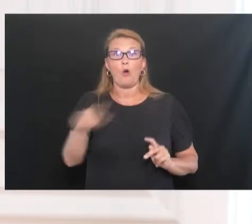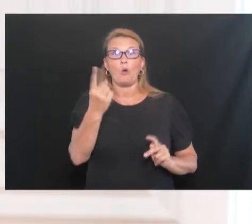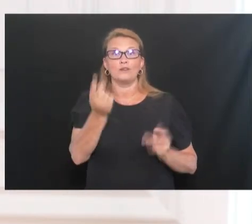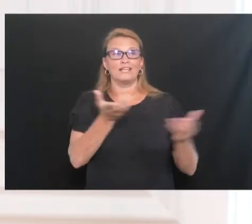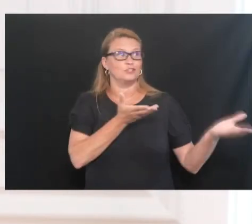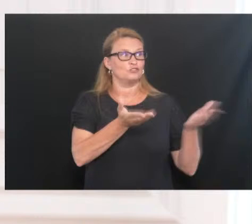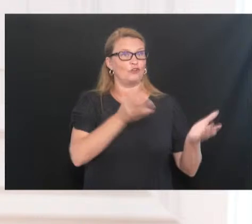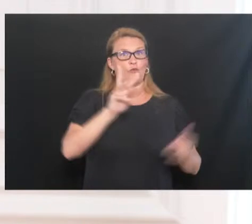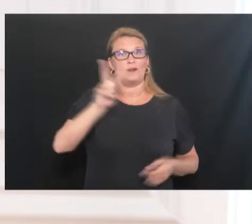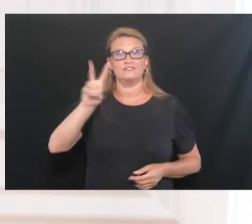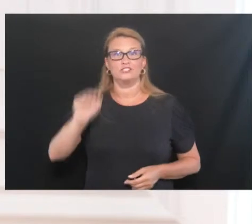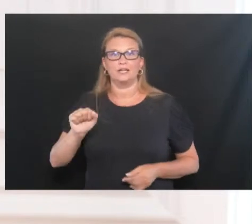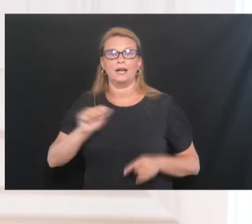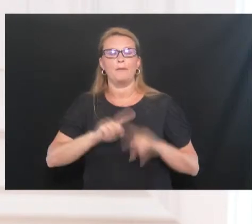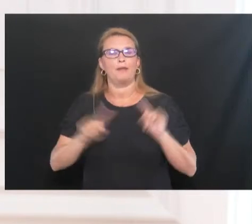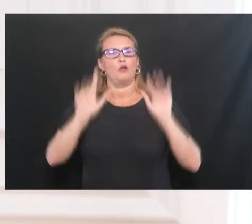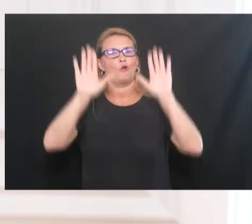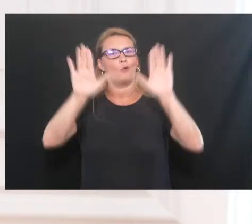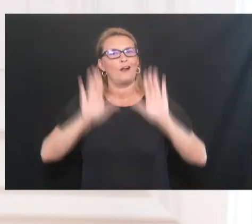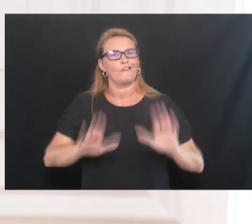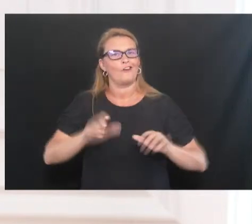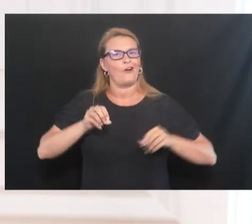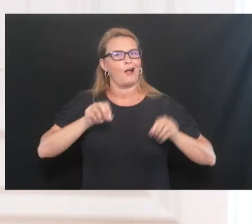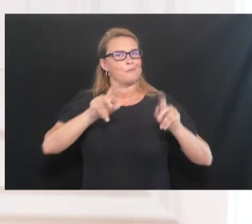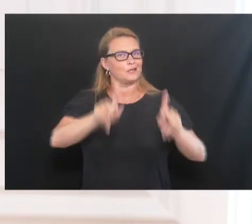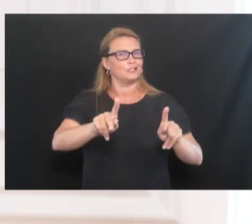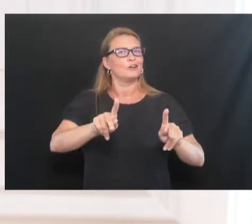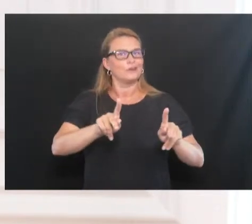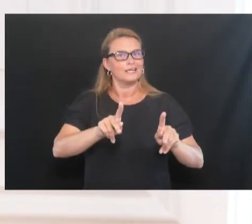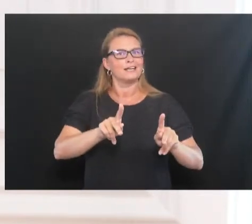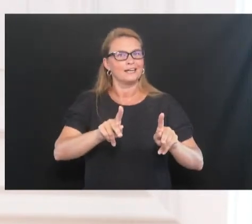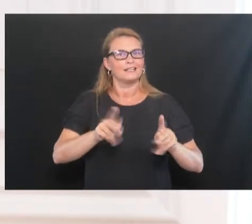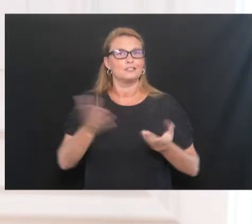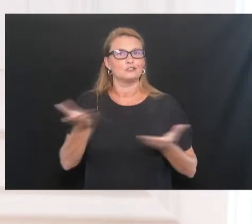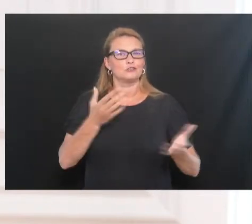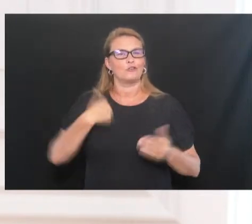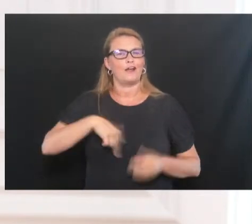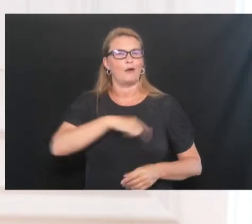has a really great opportunity to also serve our country.